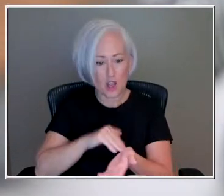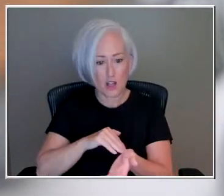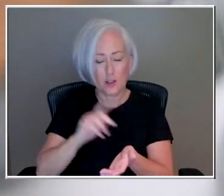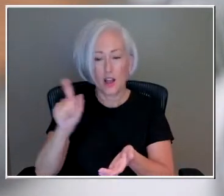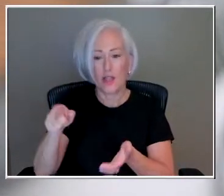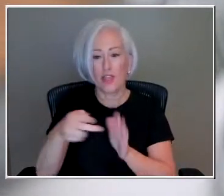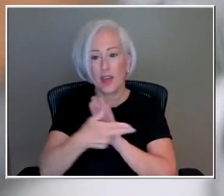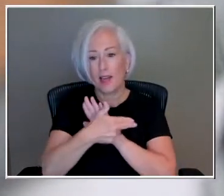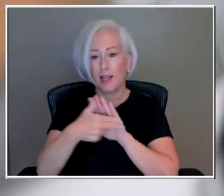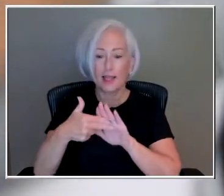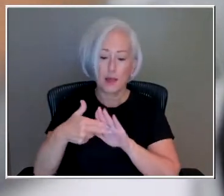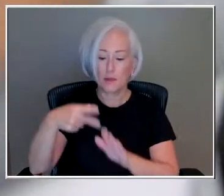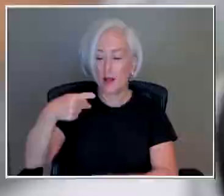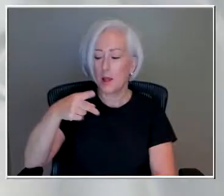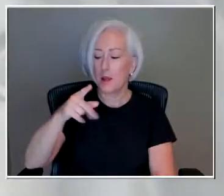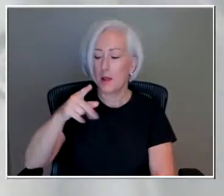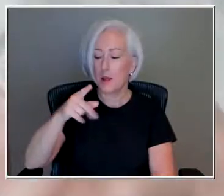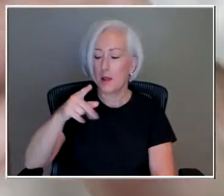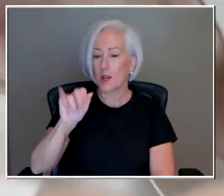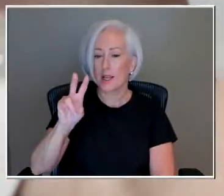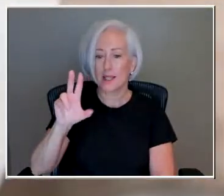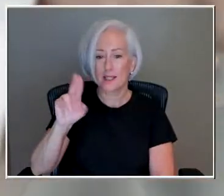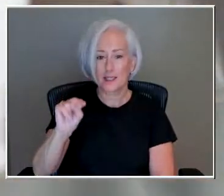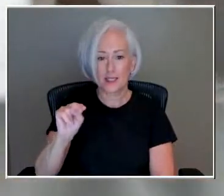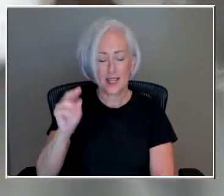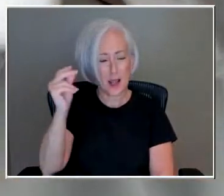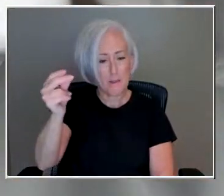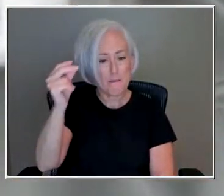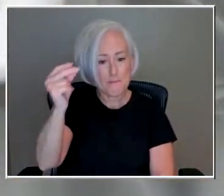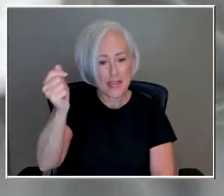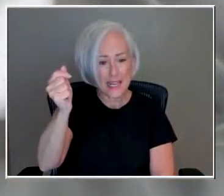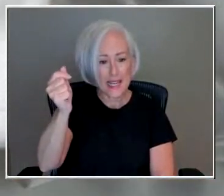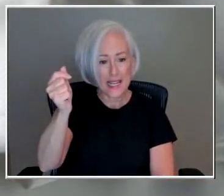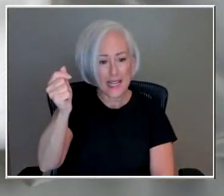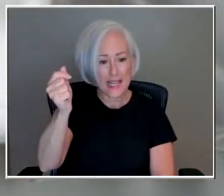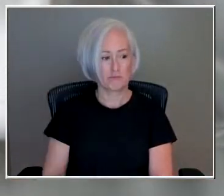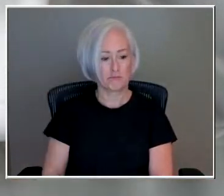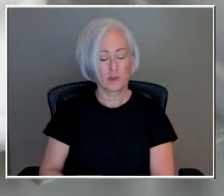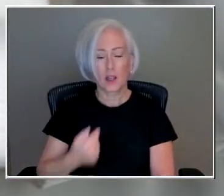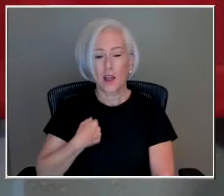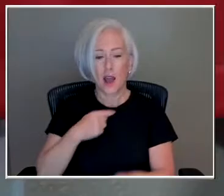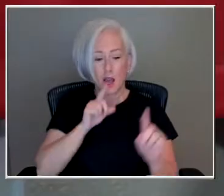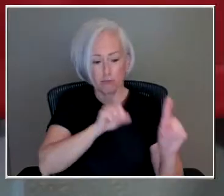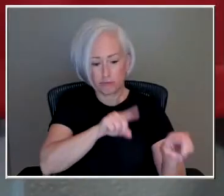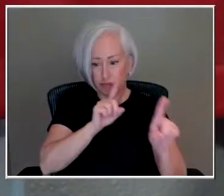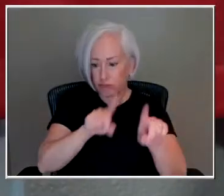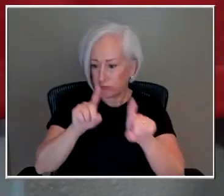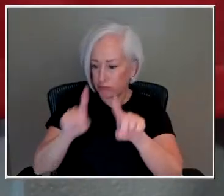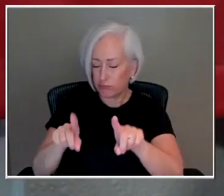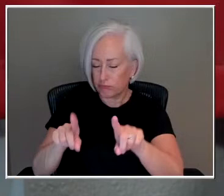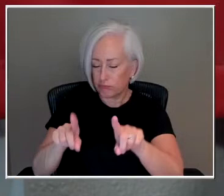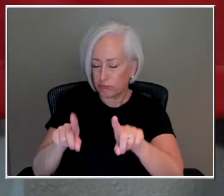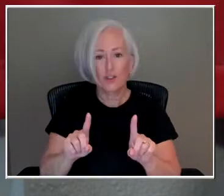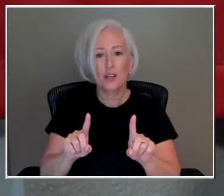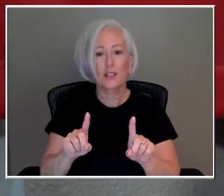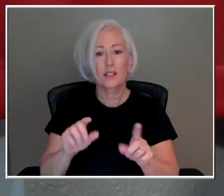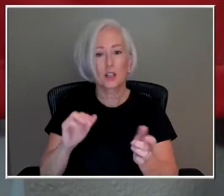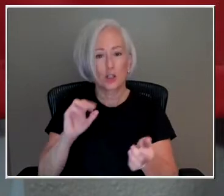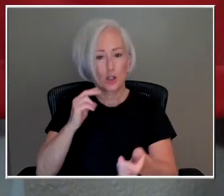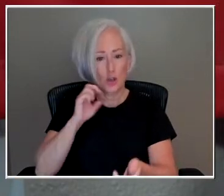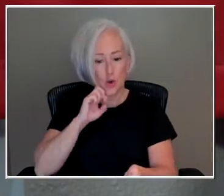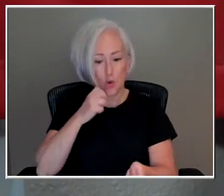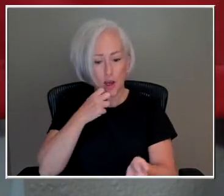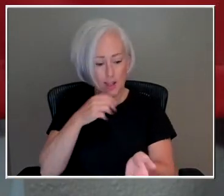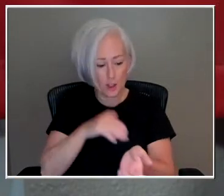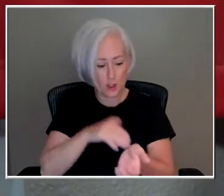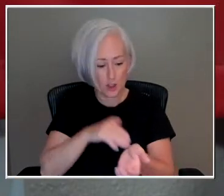as Parkinson's immediately. I went to 3 different neurologists, and one of them would say, no, it's